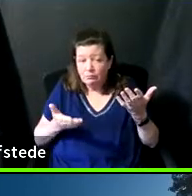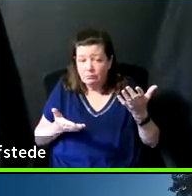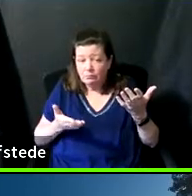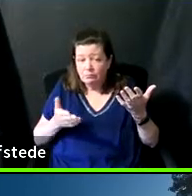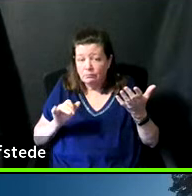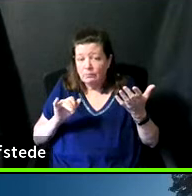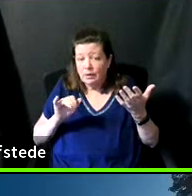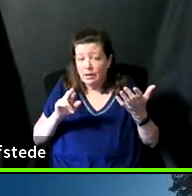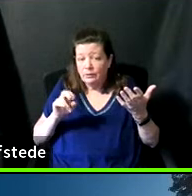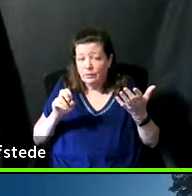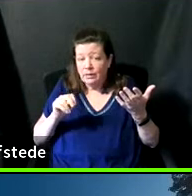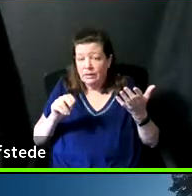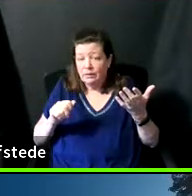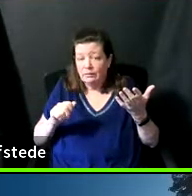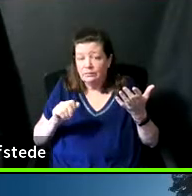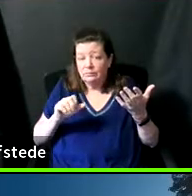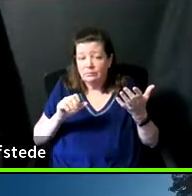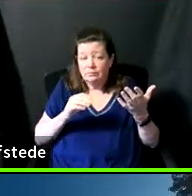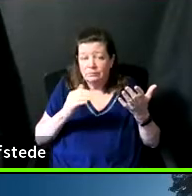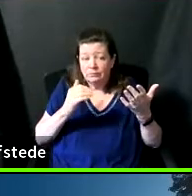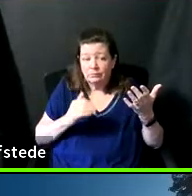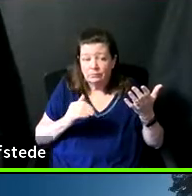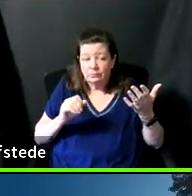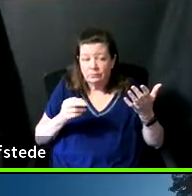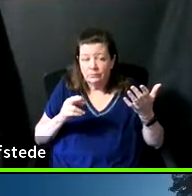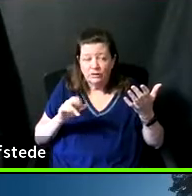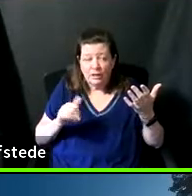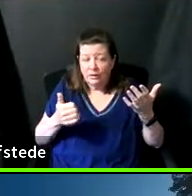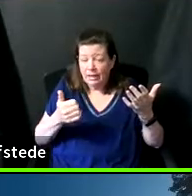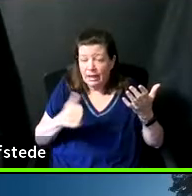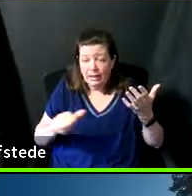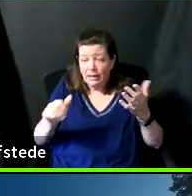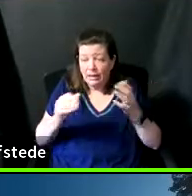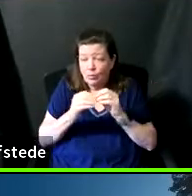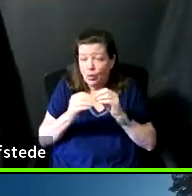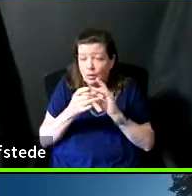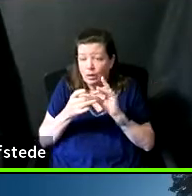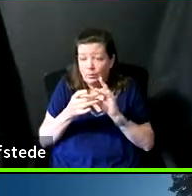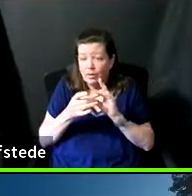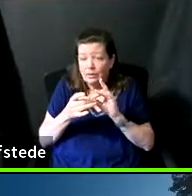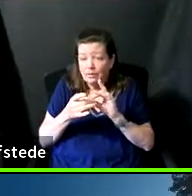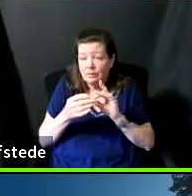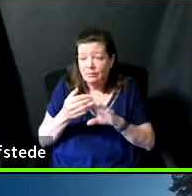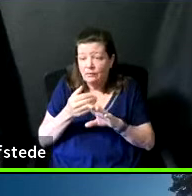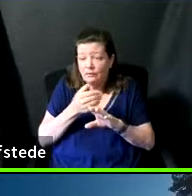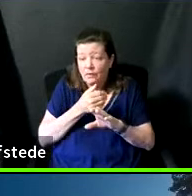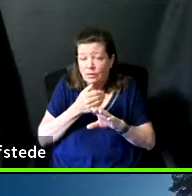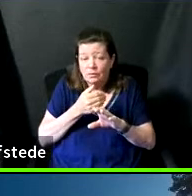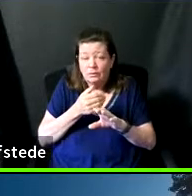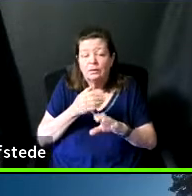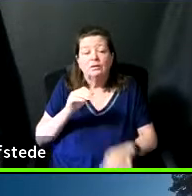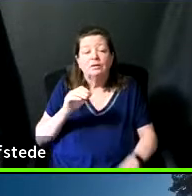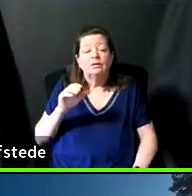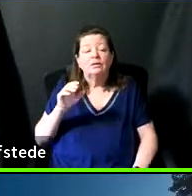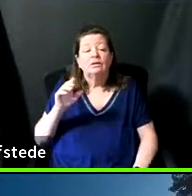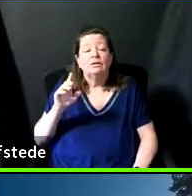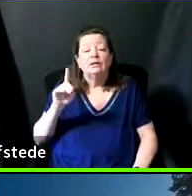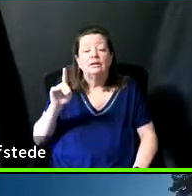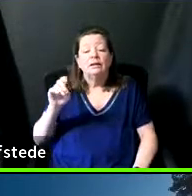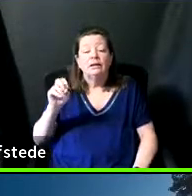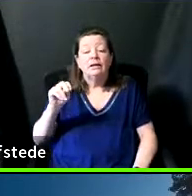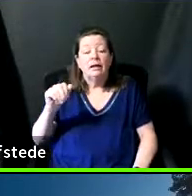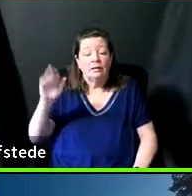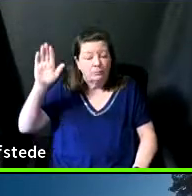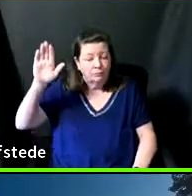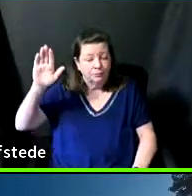Irina, Sherry, Jana. Any other comments before we? Tina has her hand up. Yeah.